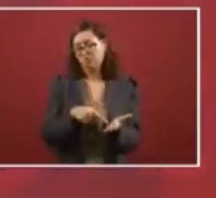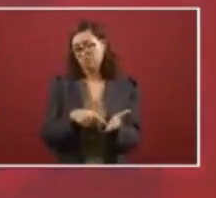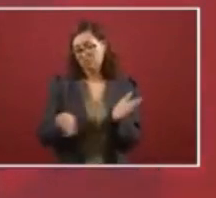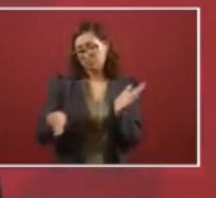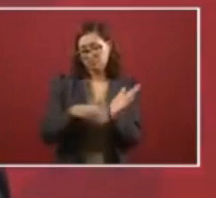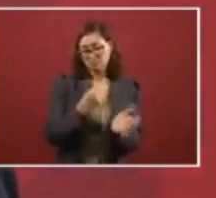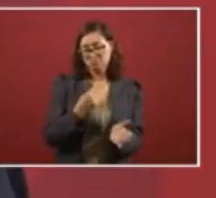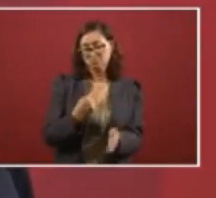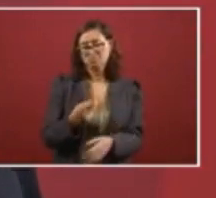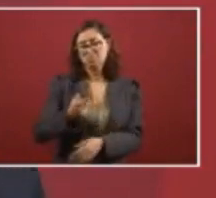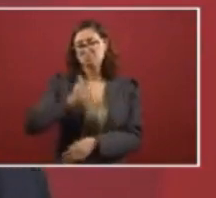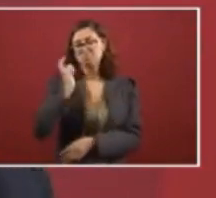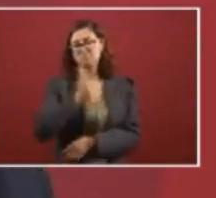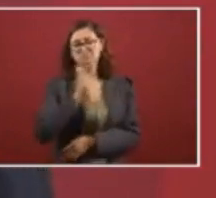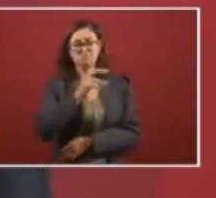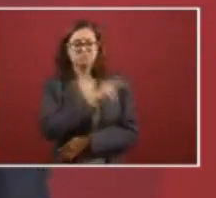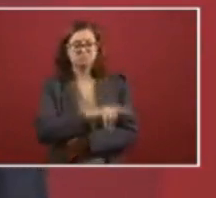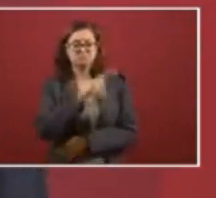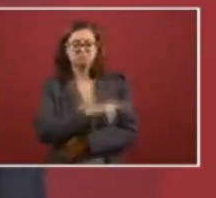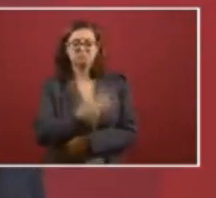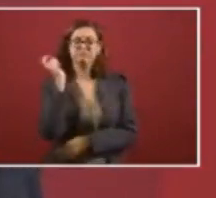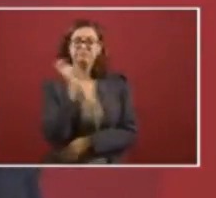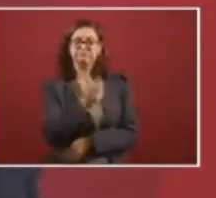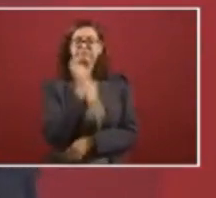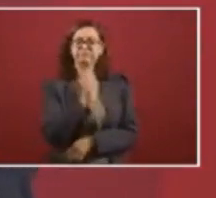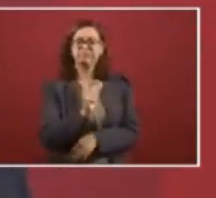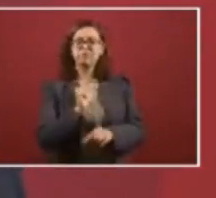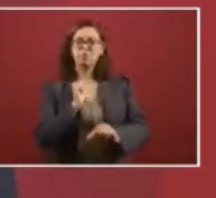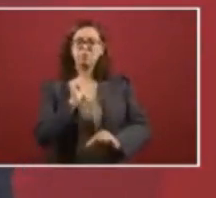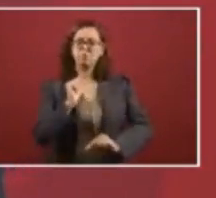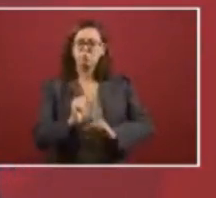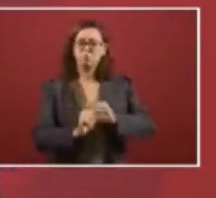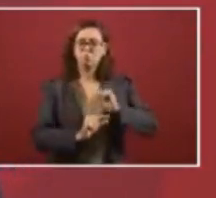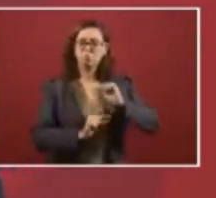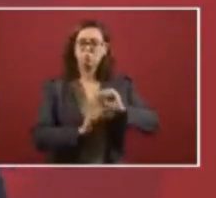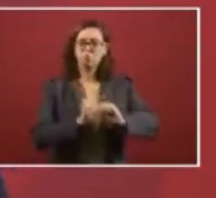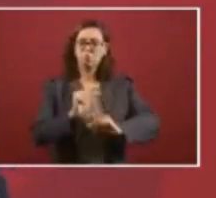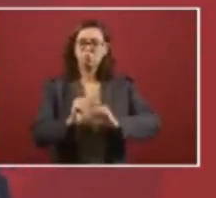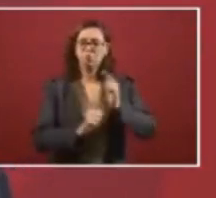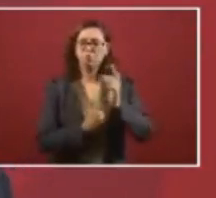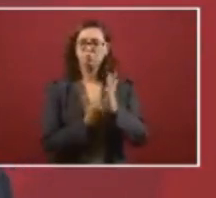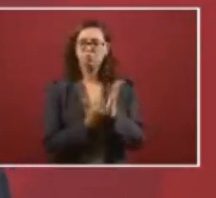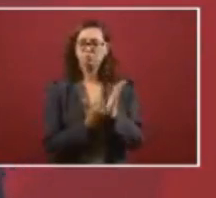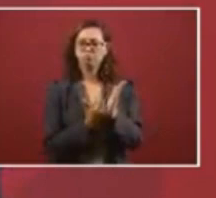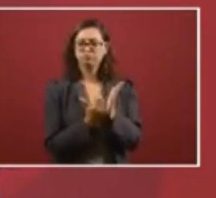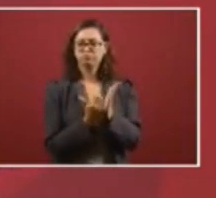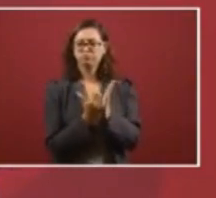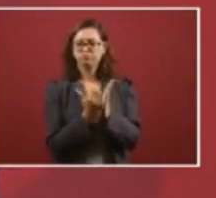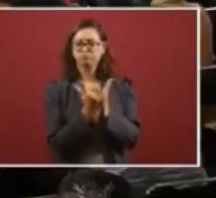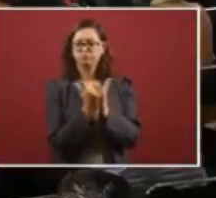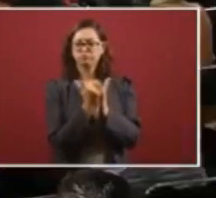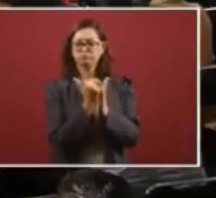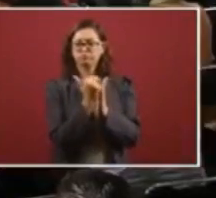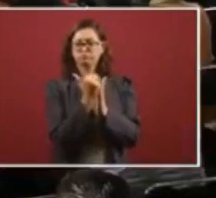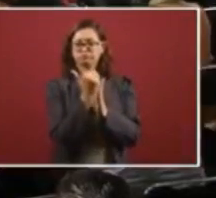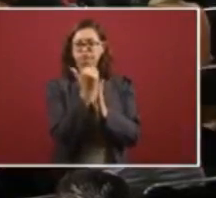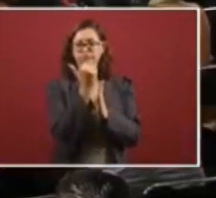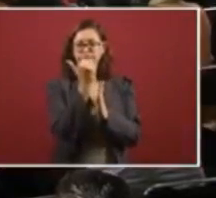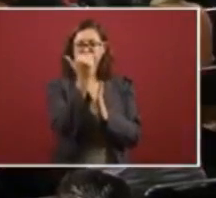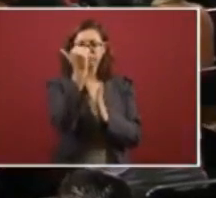The initial contract had a growing rent that started with lower